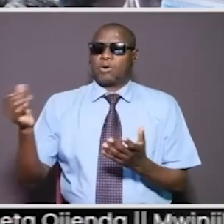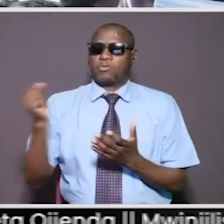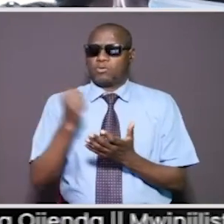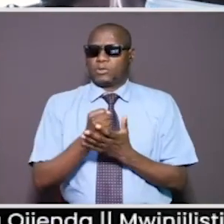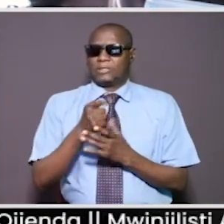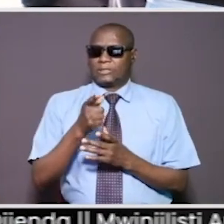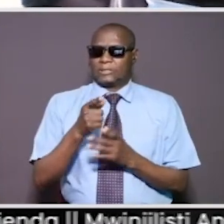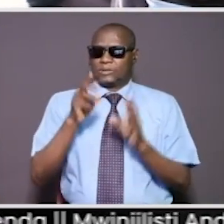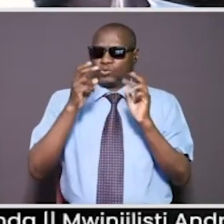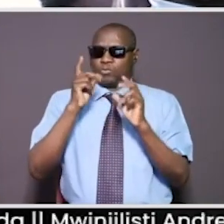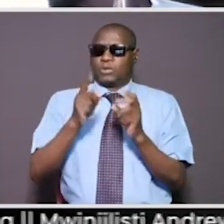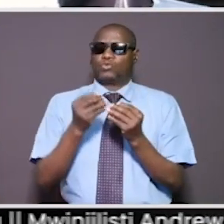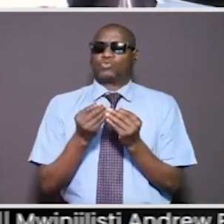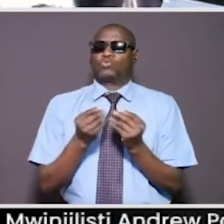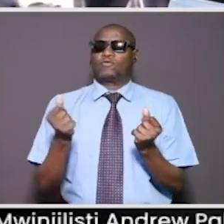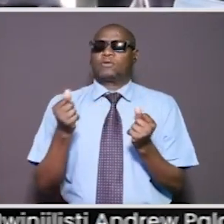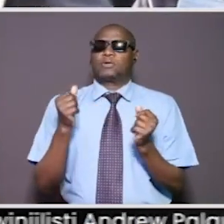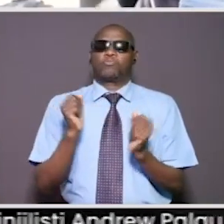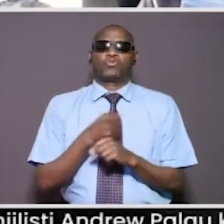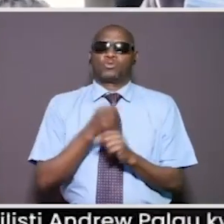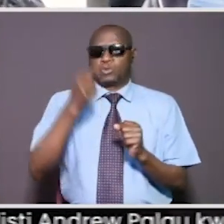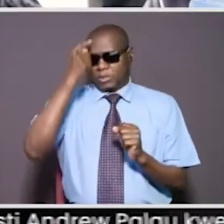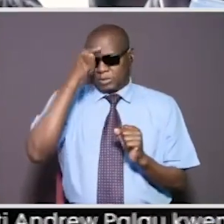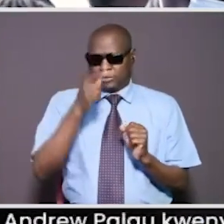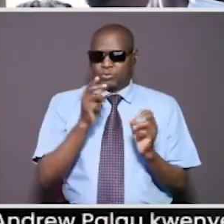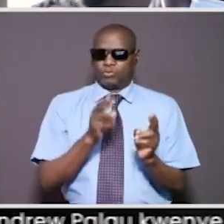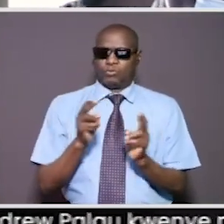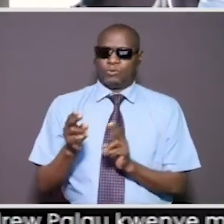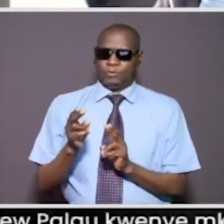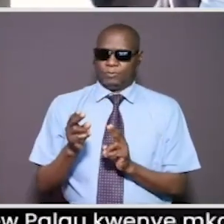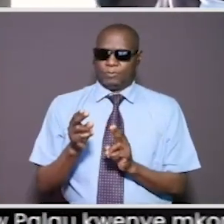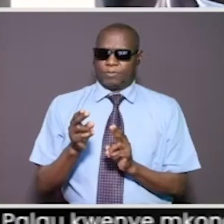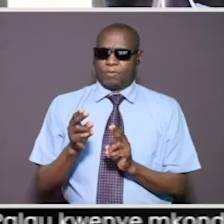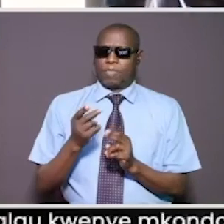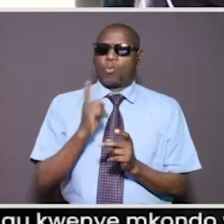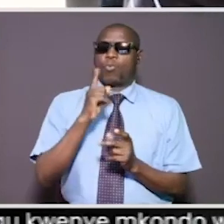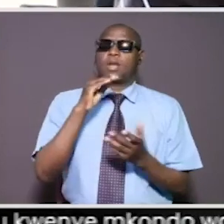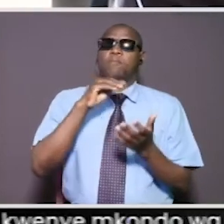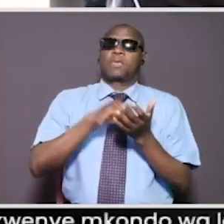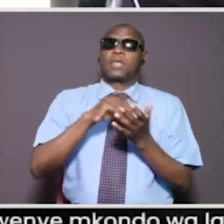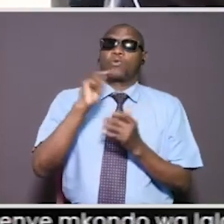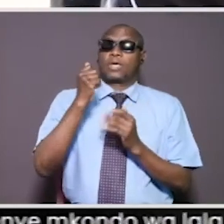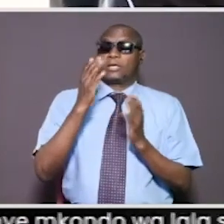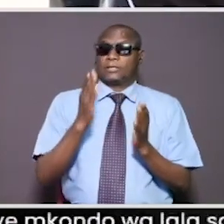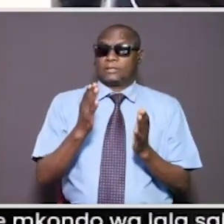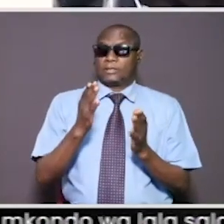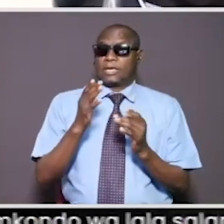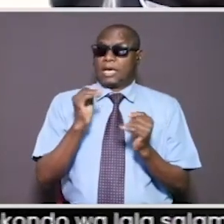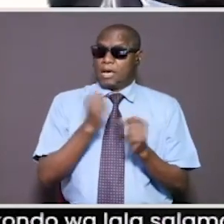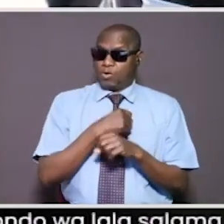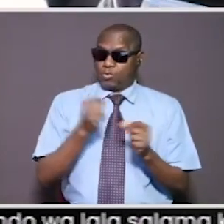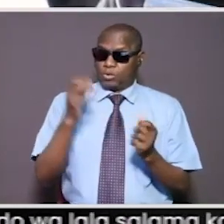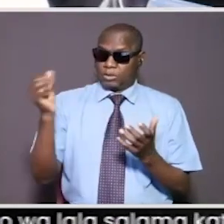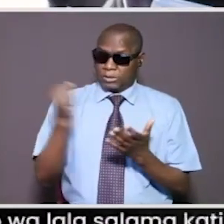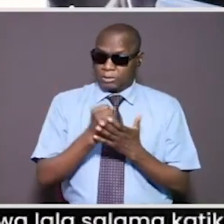sorted. We cannot normalize this. The government cannot say they want to employ 1 million Kenyans when they can't employ